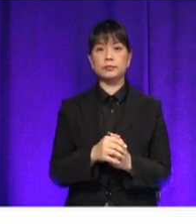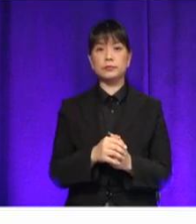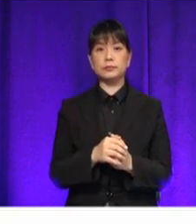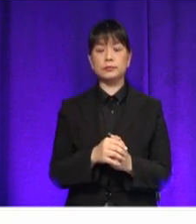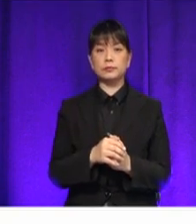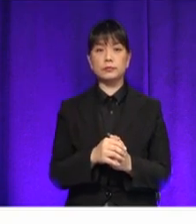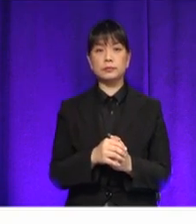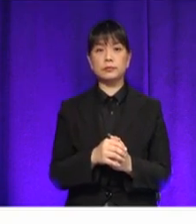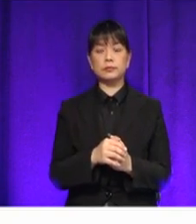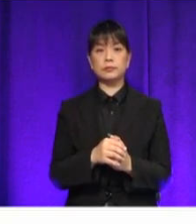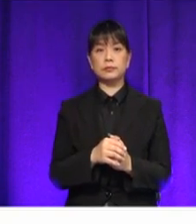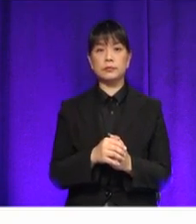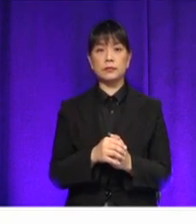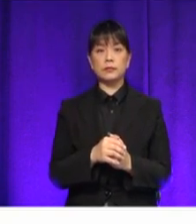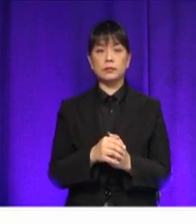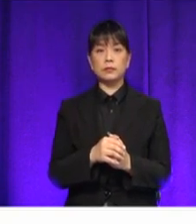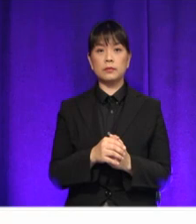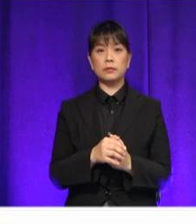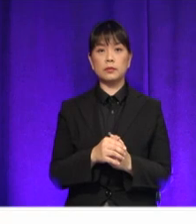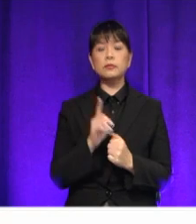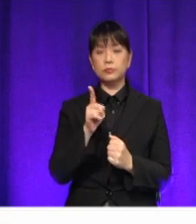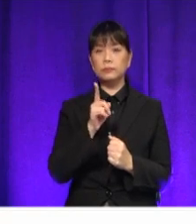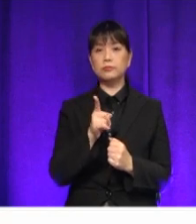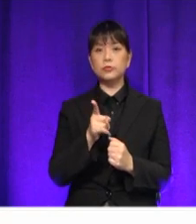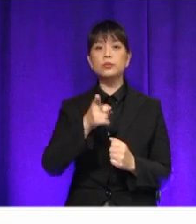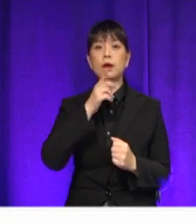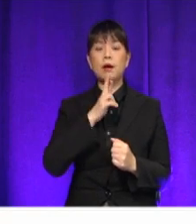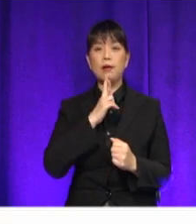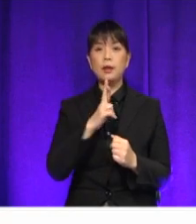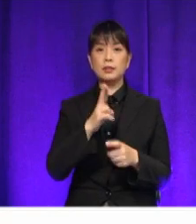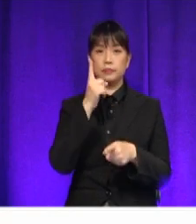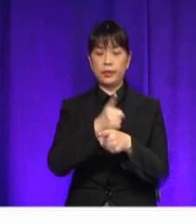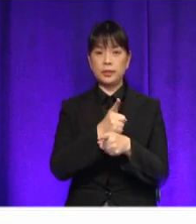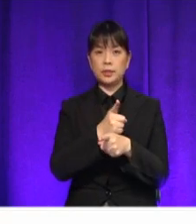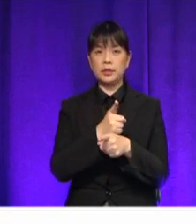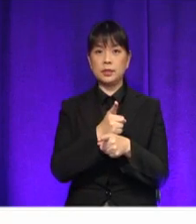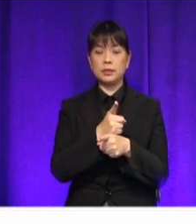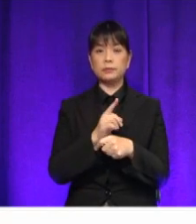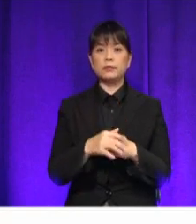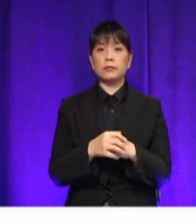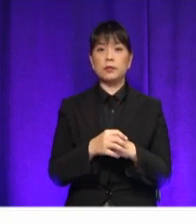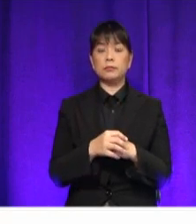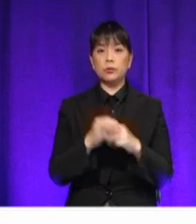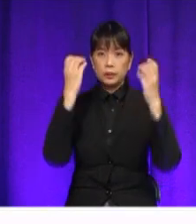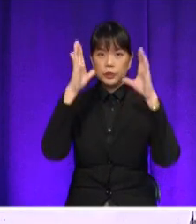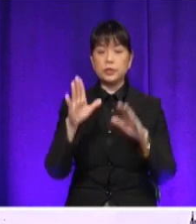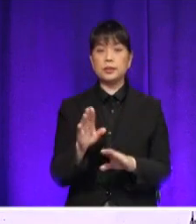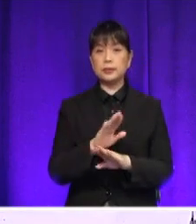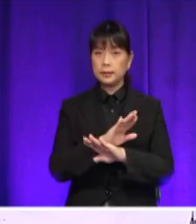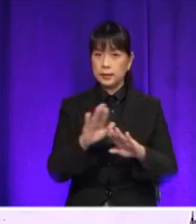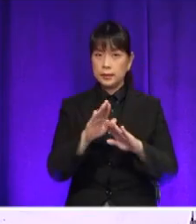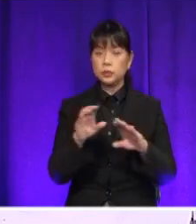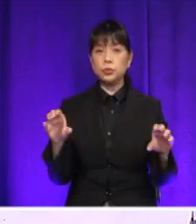Okay, choice. yes. You guys are correct, yes. Even though I did not make a facial expression, but you were able